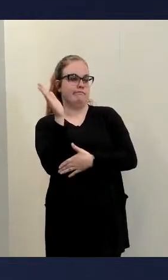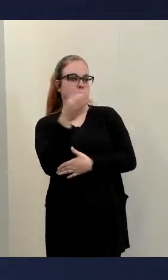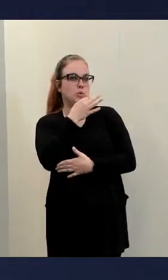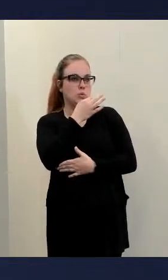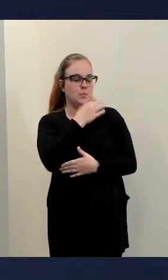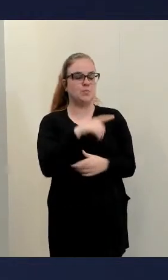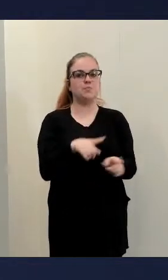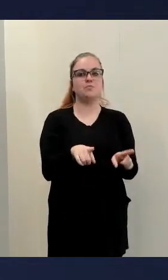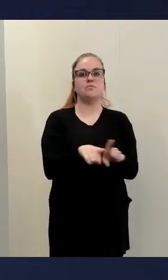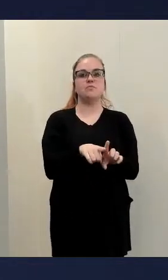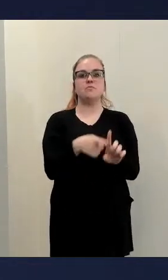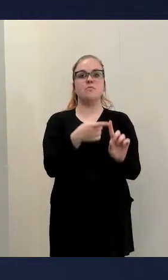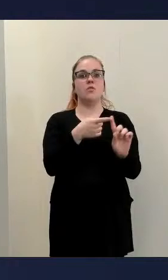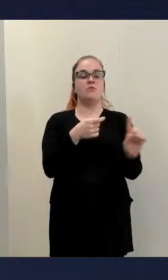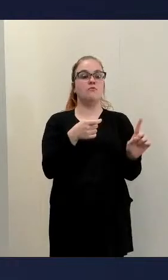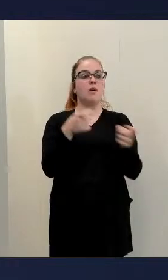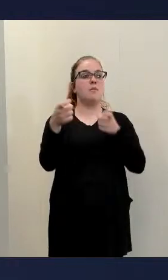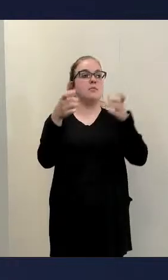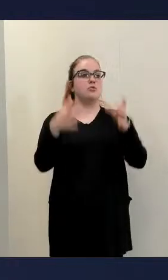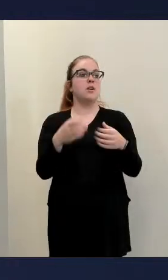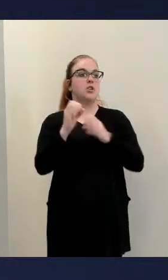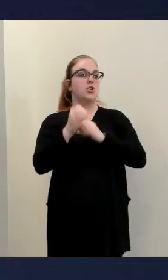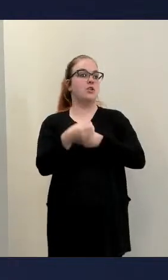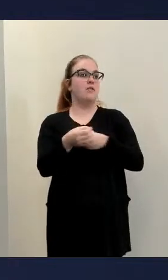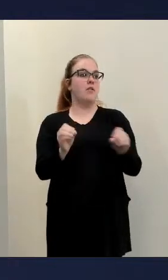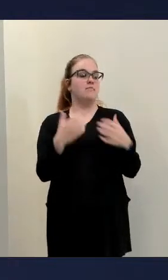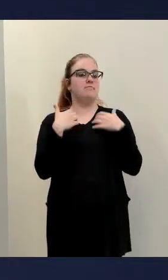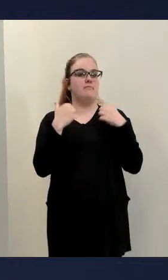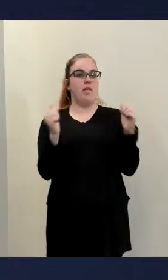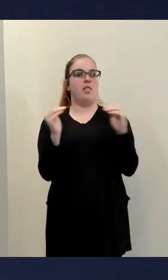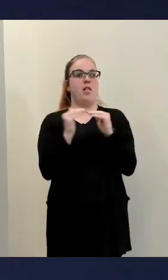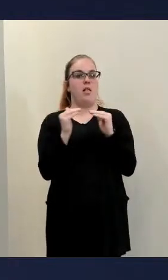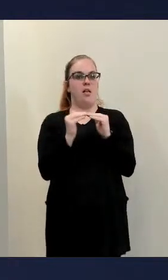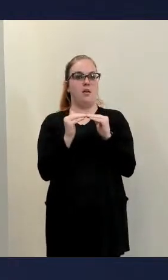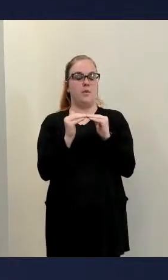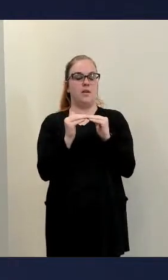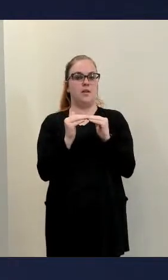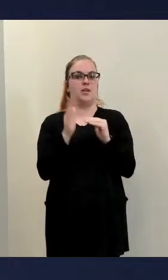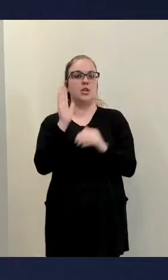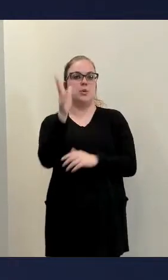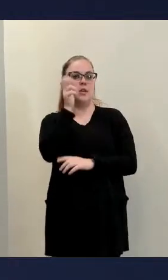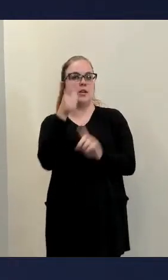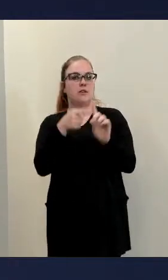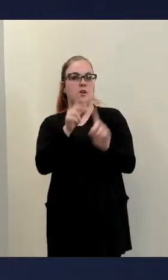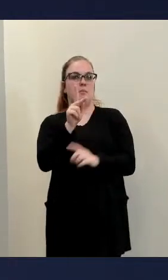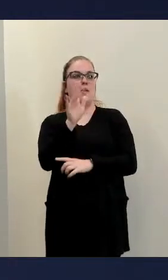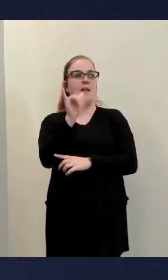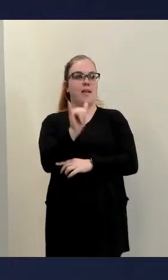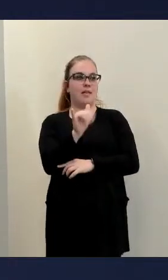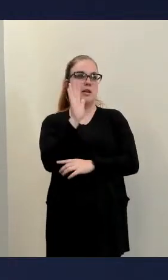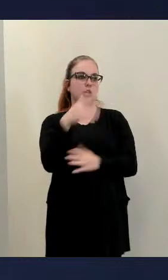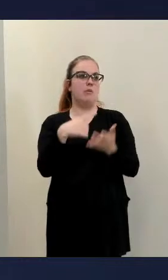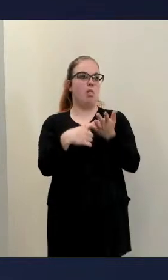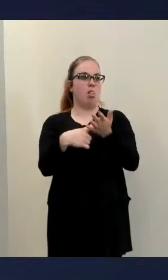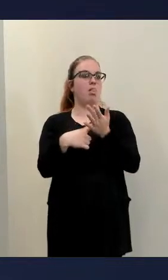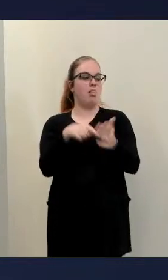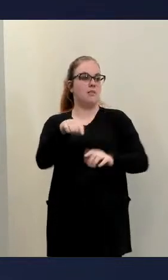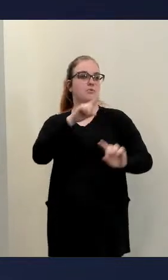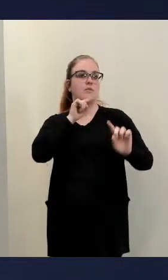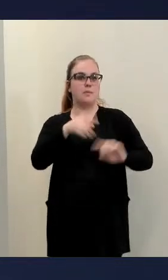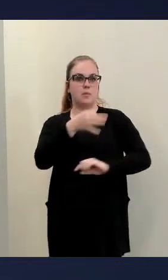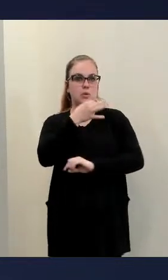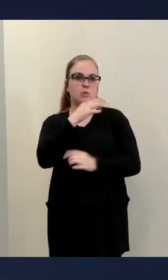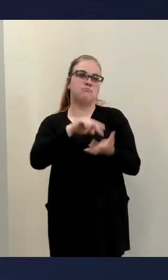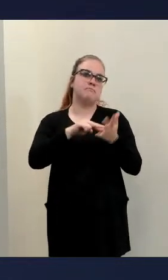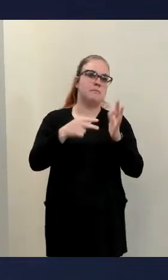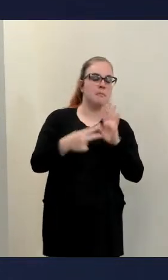We are also joined by the Director of the Office of Health Equity, Kelly Wifford, and you'll be hearing from Kelly as she'll be talking a lot more about this report, what it